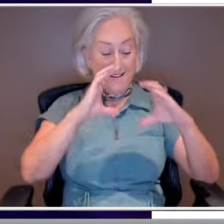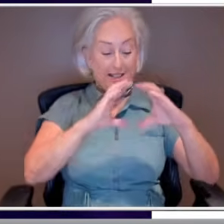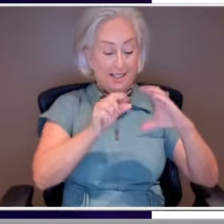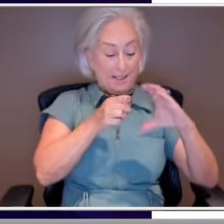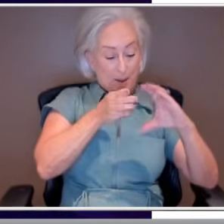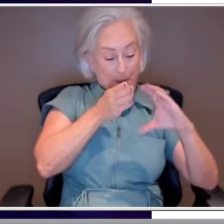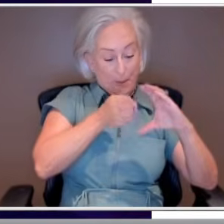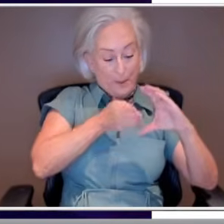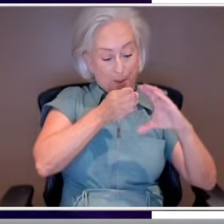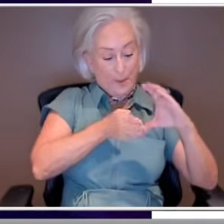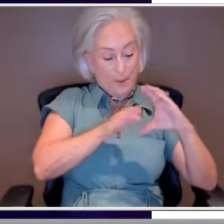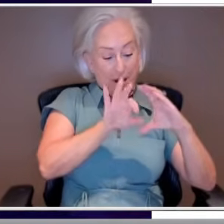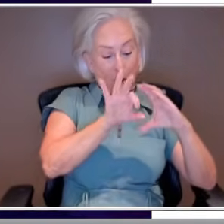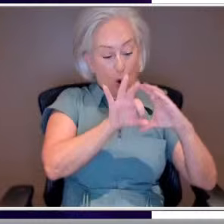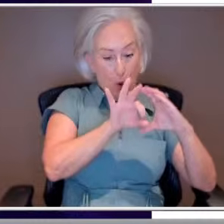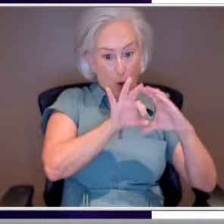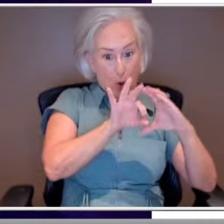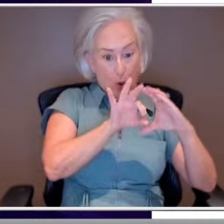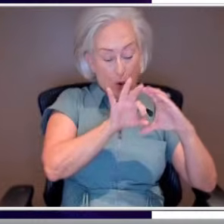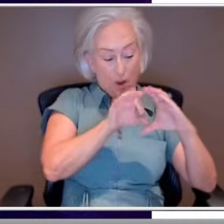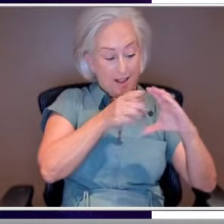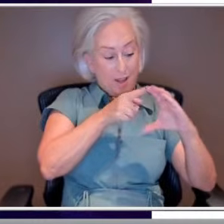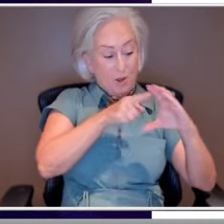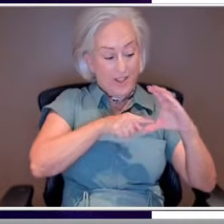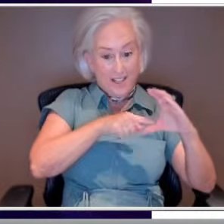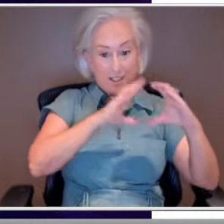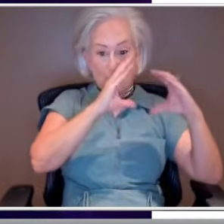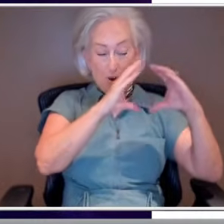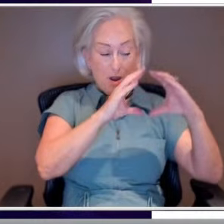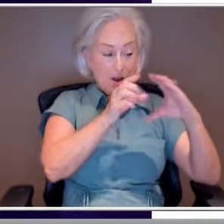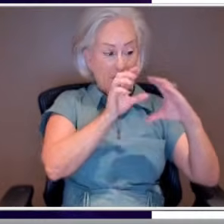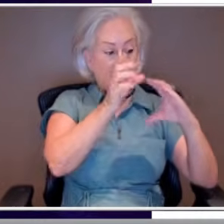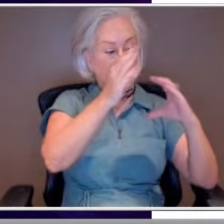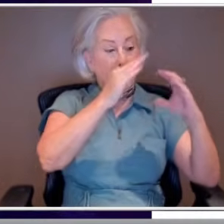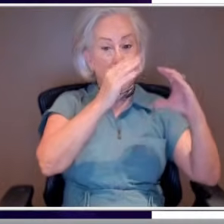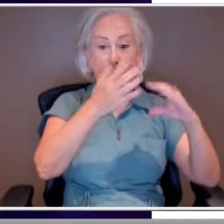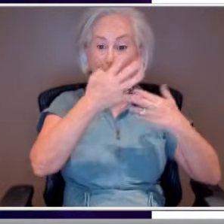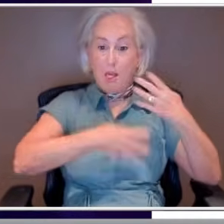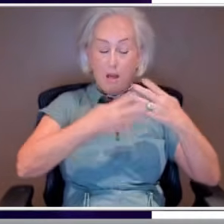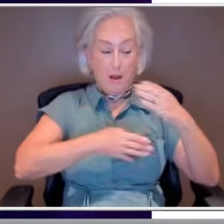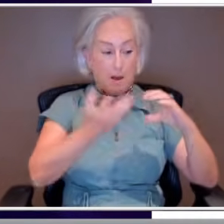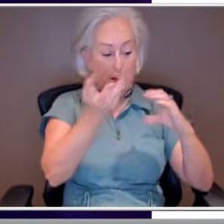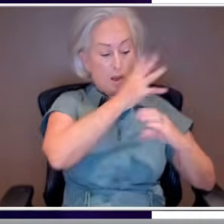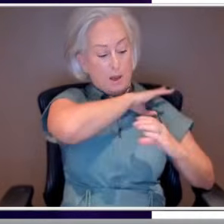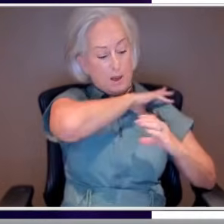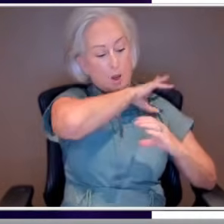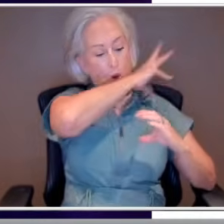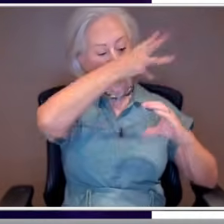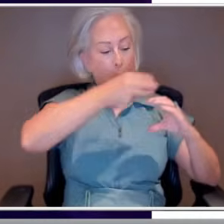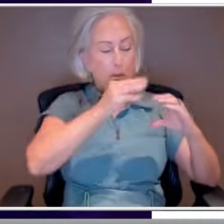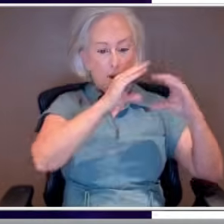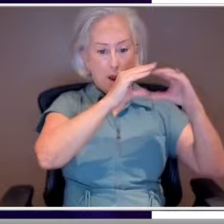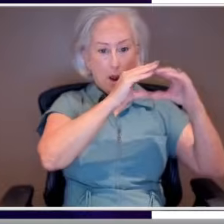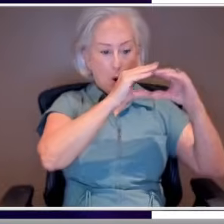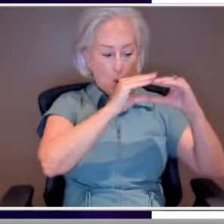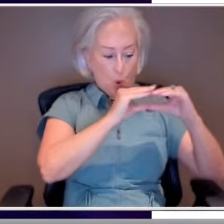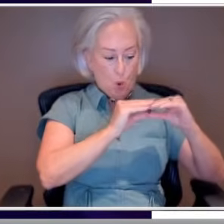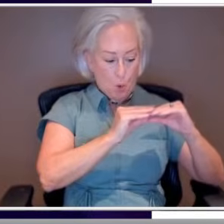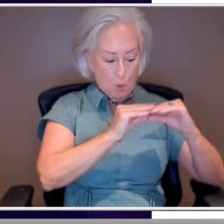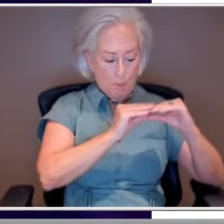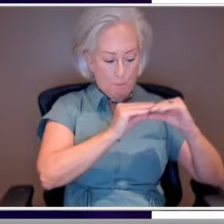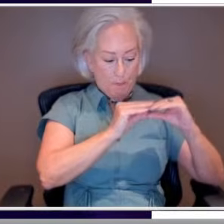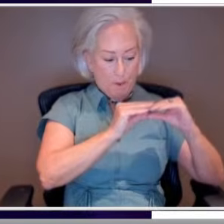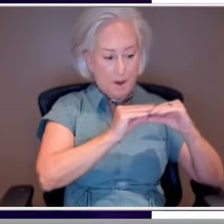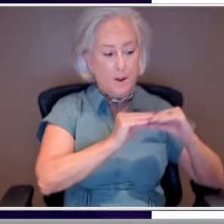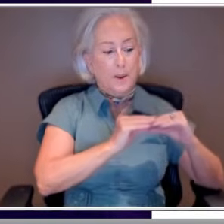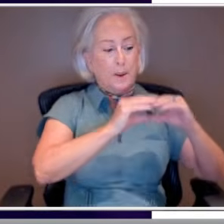heart squeezes, and it has a real hard time getting out the right side, it realizes, hey, I could just go through this hole over to the left side, and now you've got blue